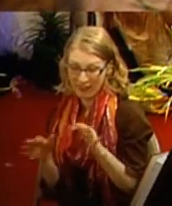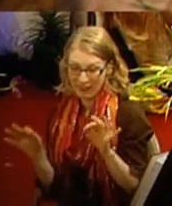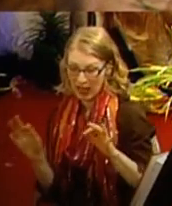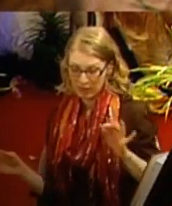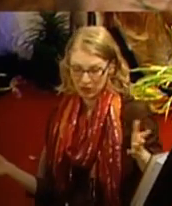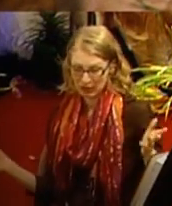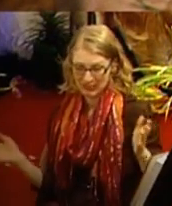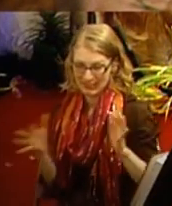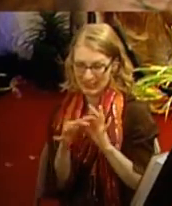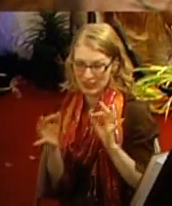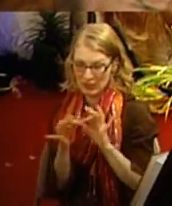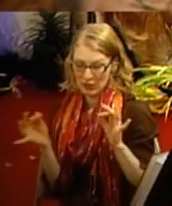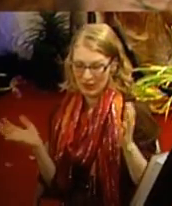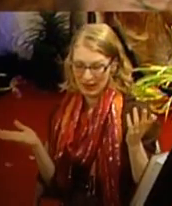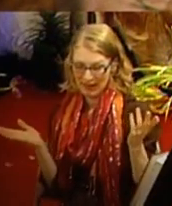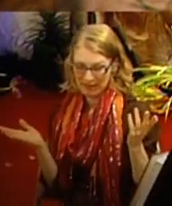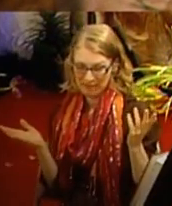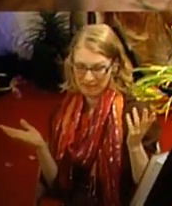leave that to you.